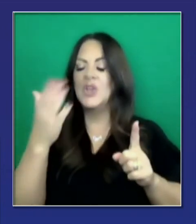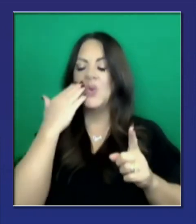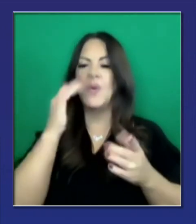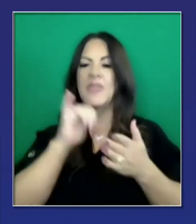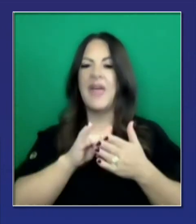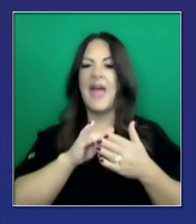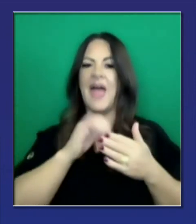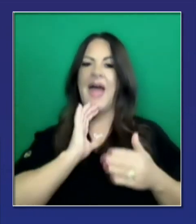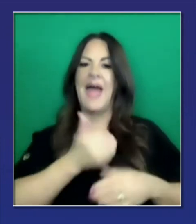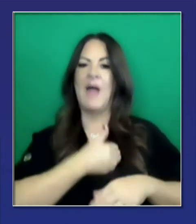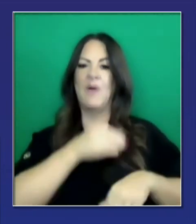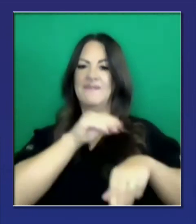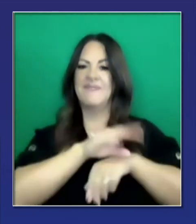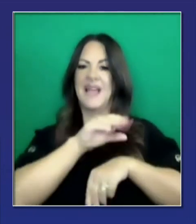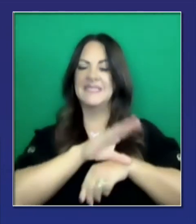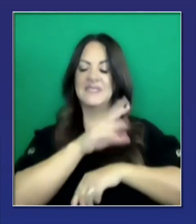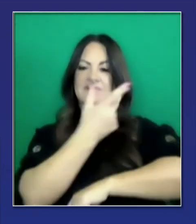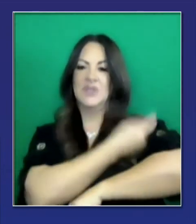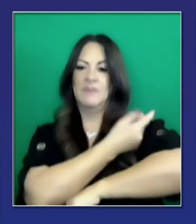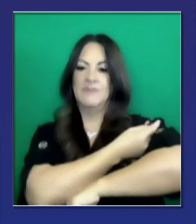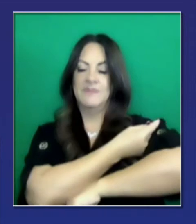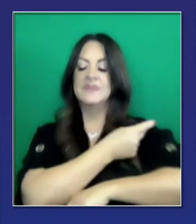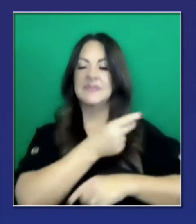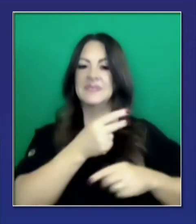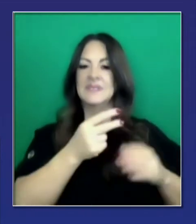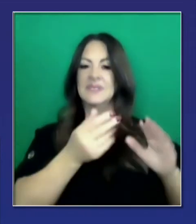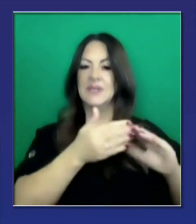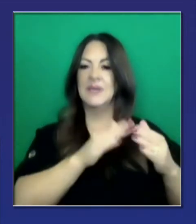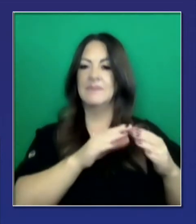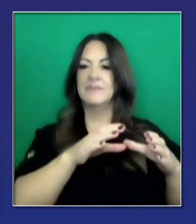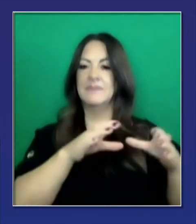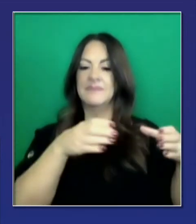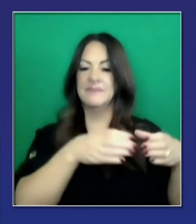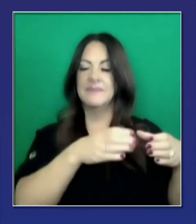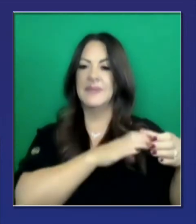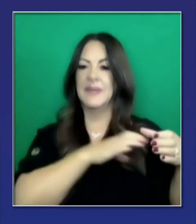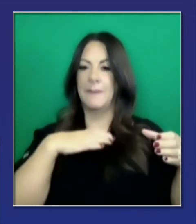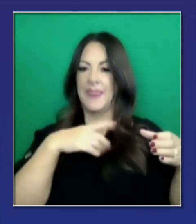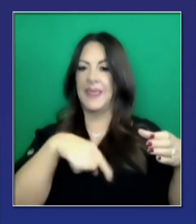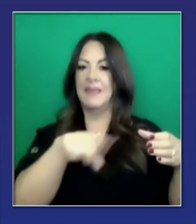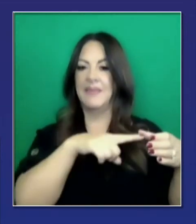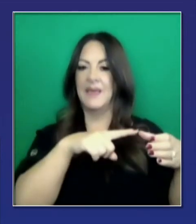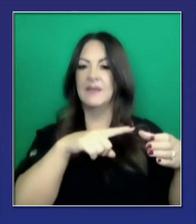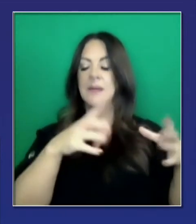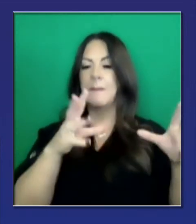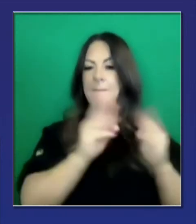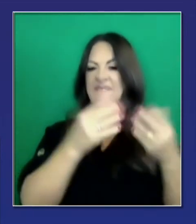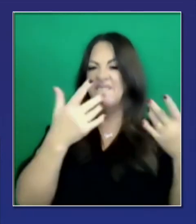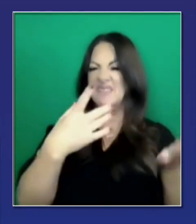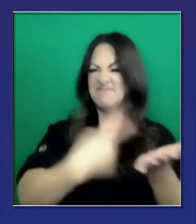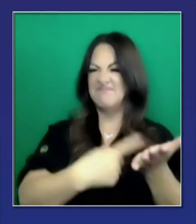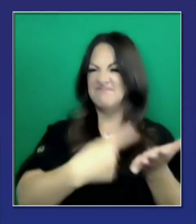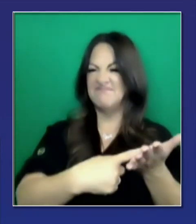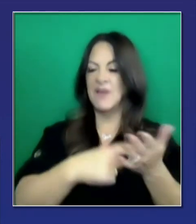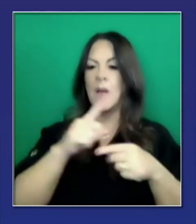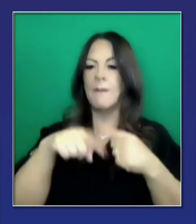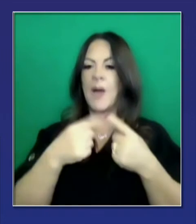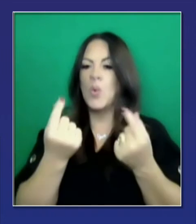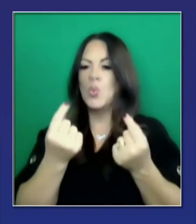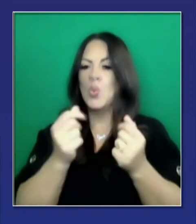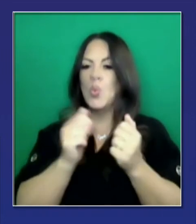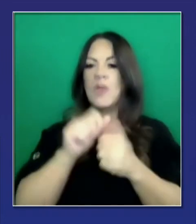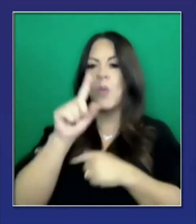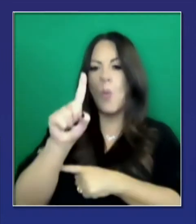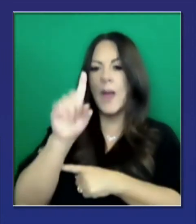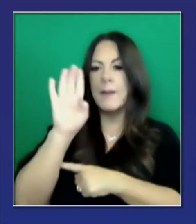the next phase of vaccine distribution. I'll remind you, we're in the current phase 1A, which